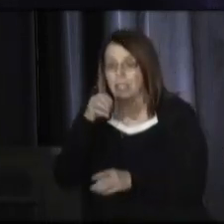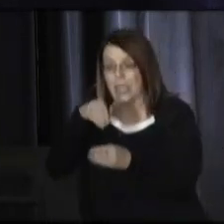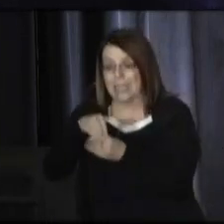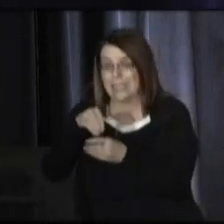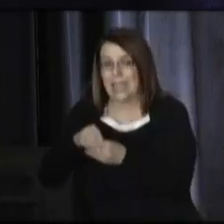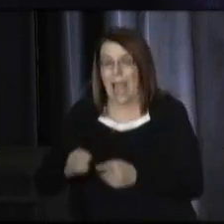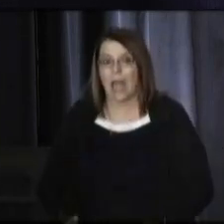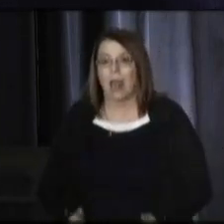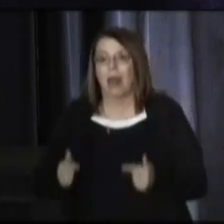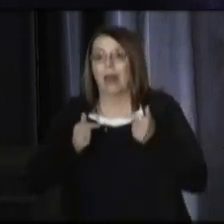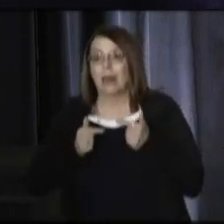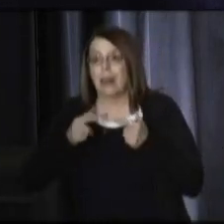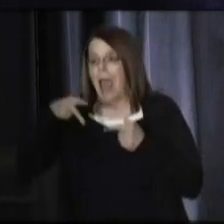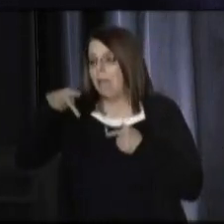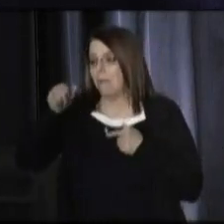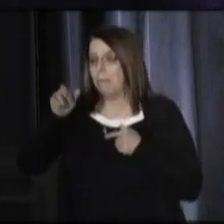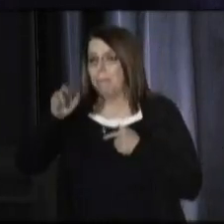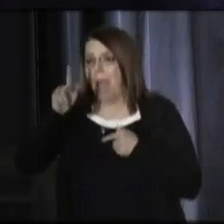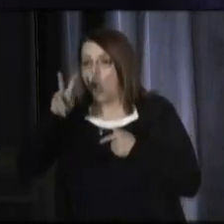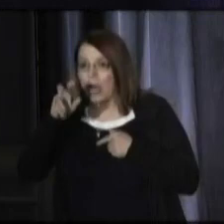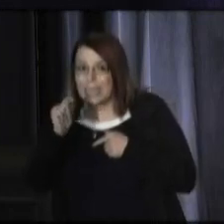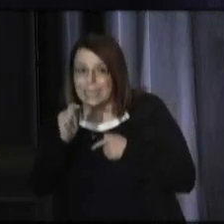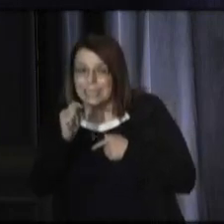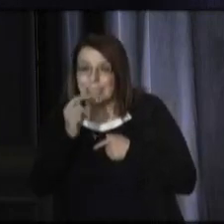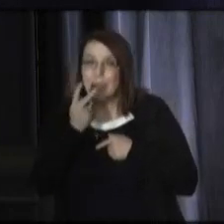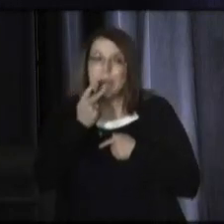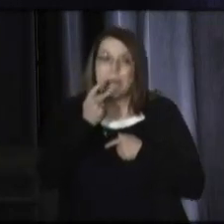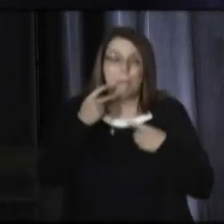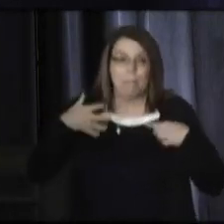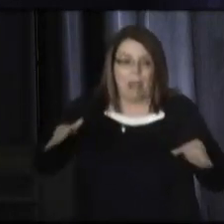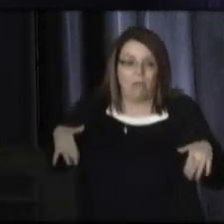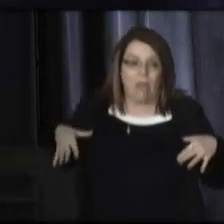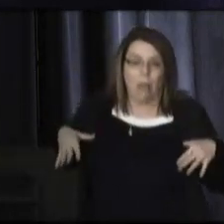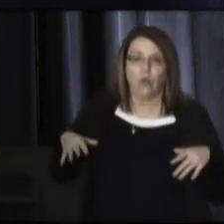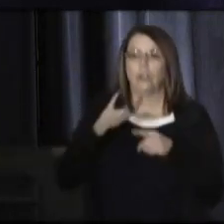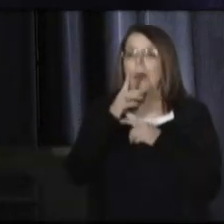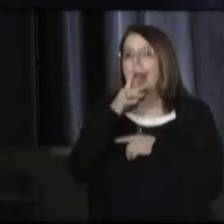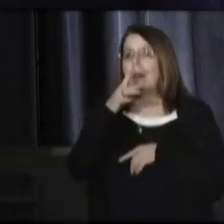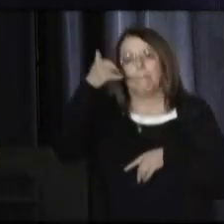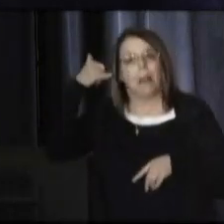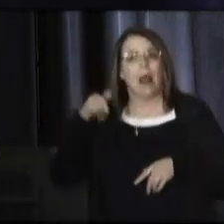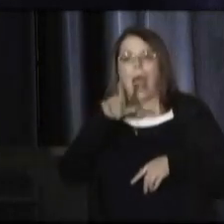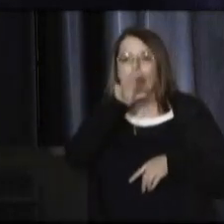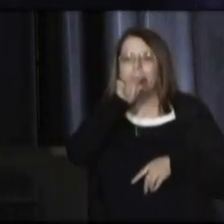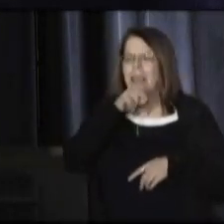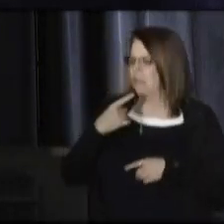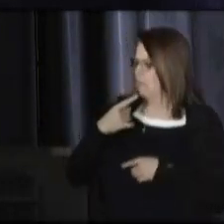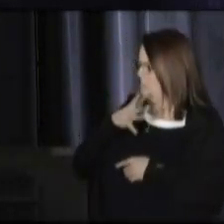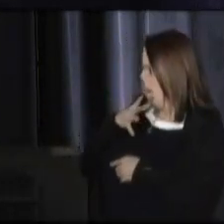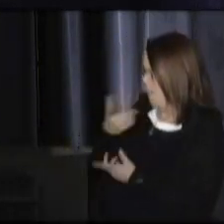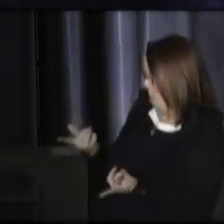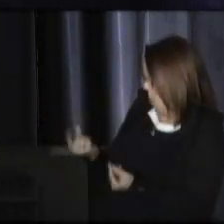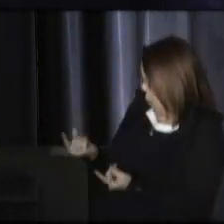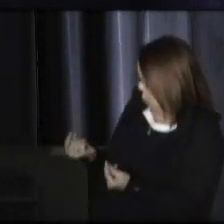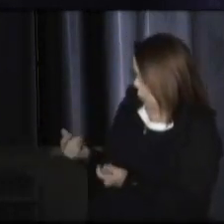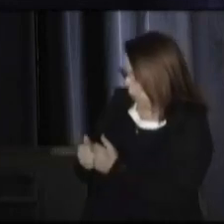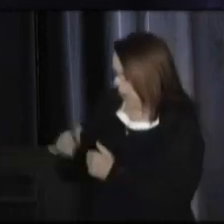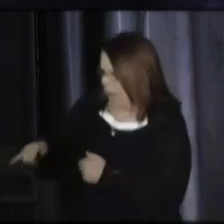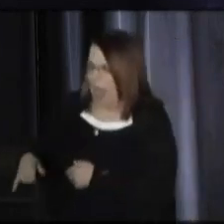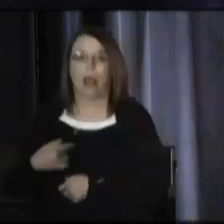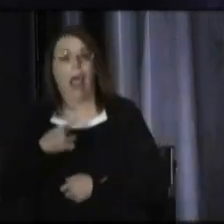mattresses, vacuum cleaner bags, bent bumpers, random glass, DVD cases, fistfuls of probably human hair.